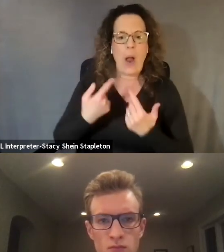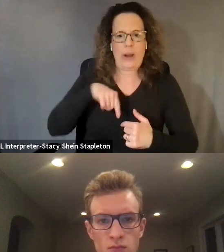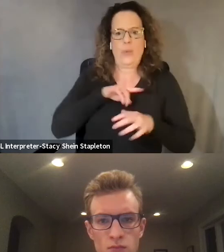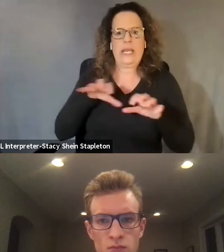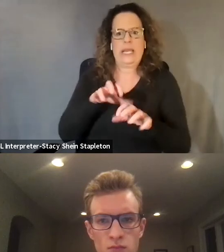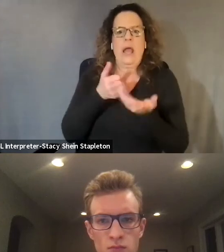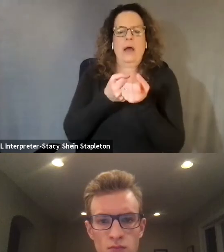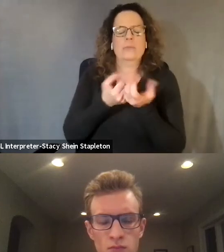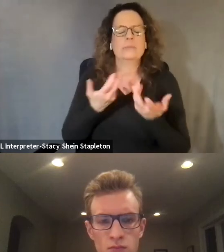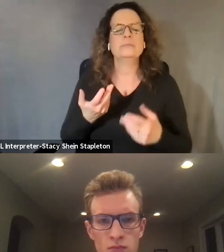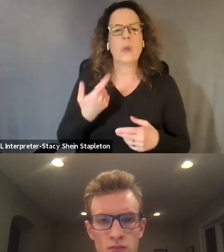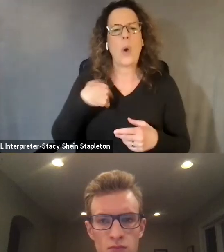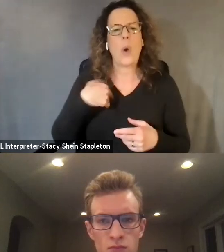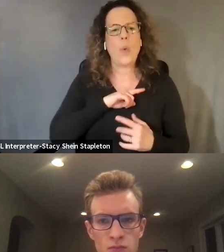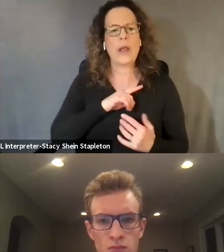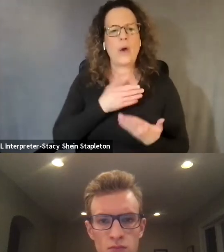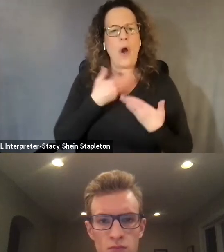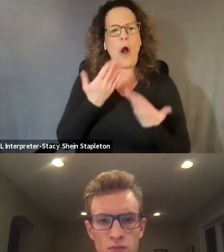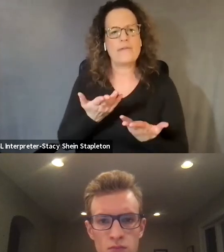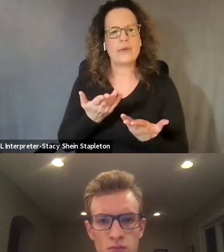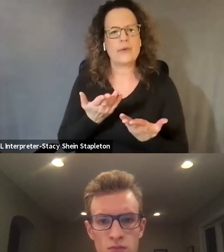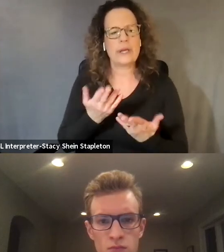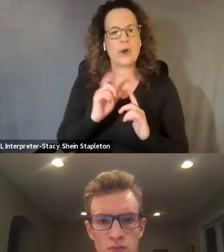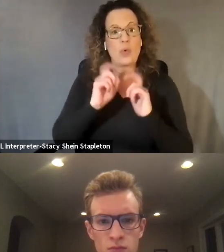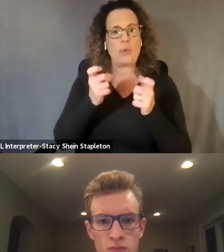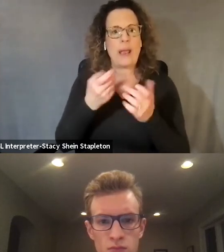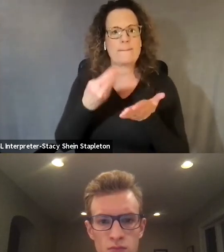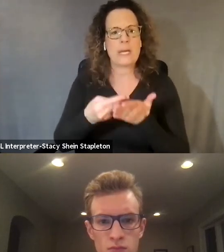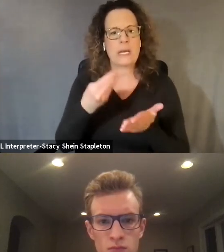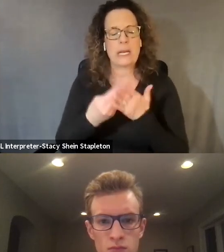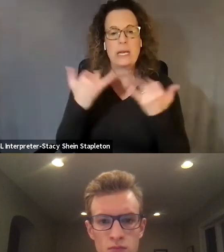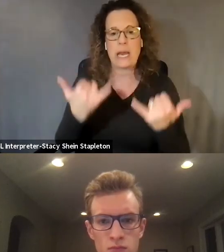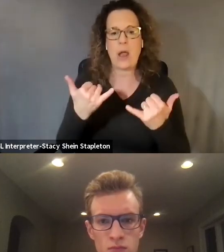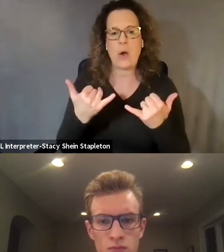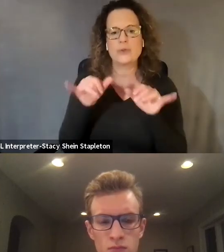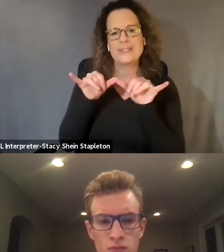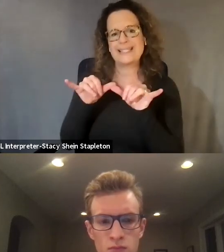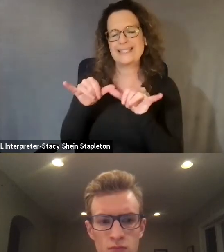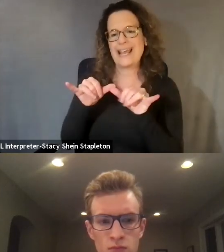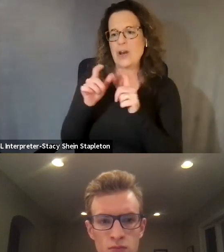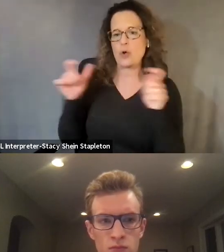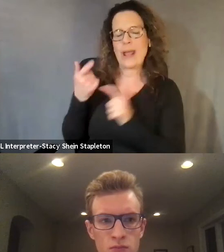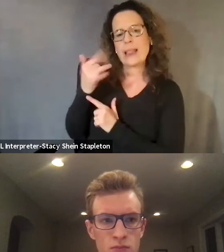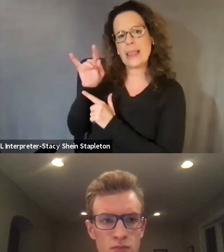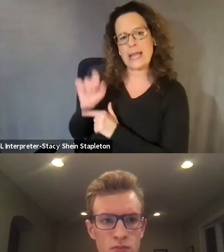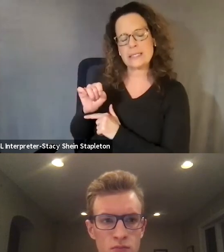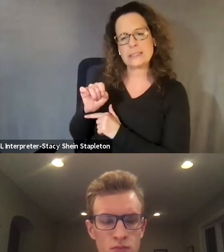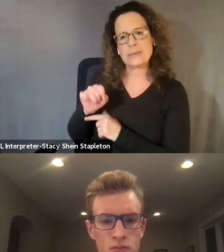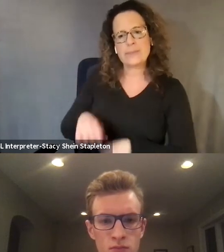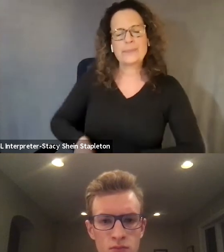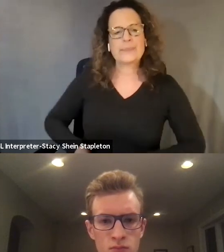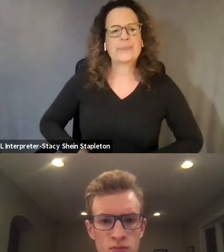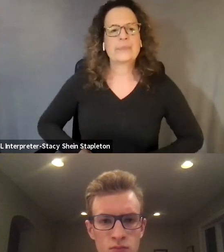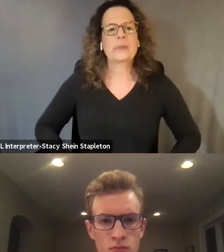do? We are offering grants actually out right now, Sustain Our Great Lakes, SOGL, which is going to